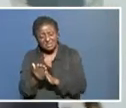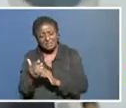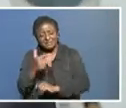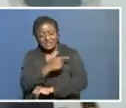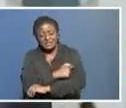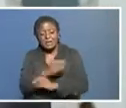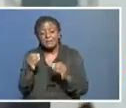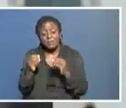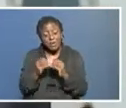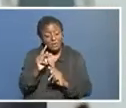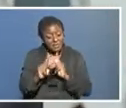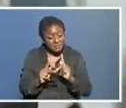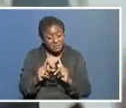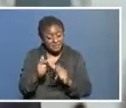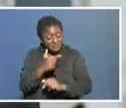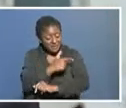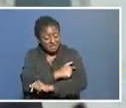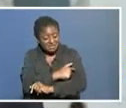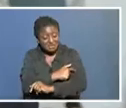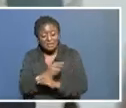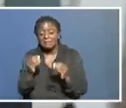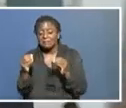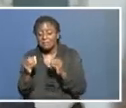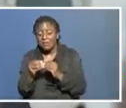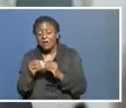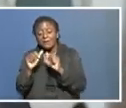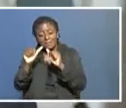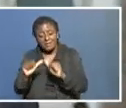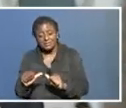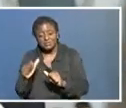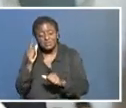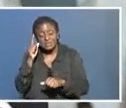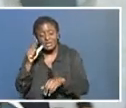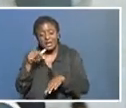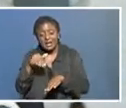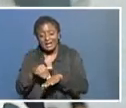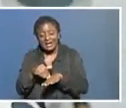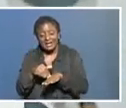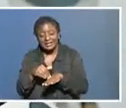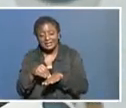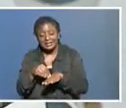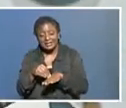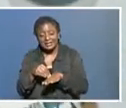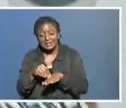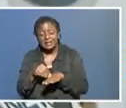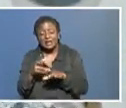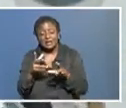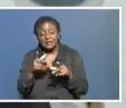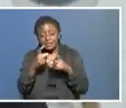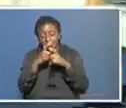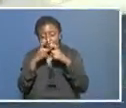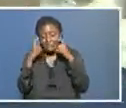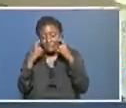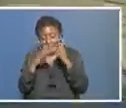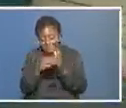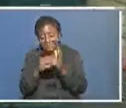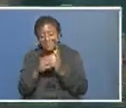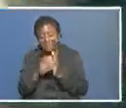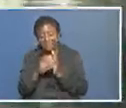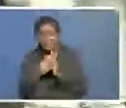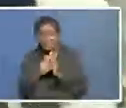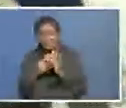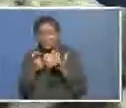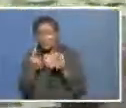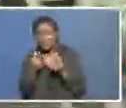more possibility of us looking very seriously at the mask mandate in order for us to do a better job. And speaking